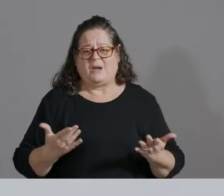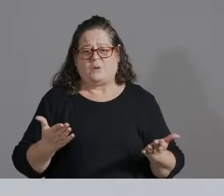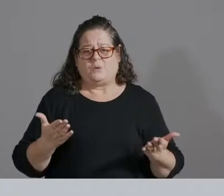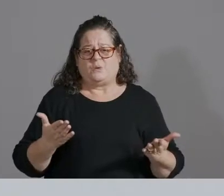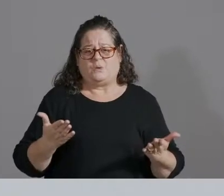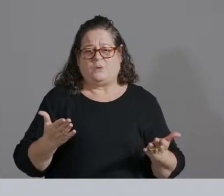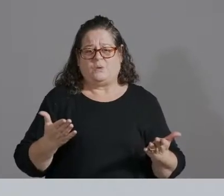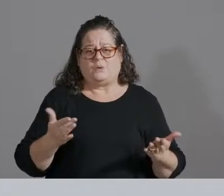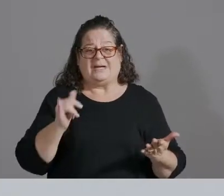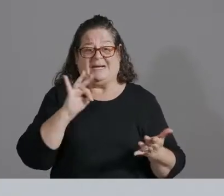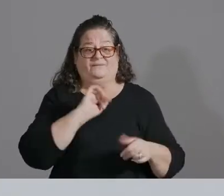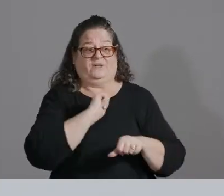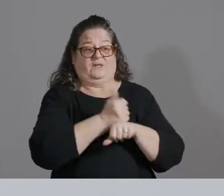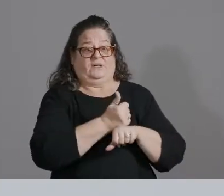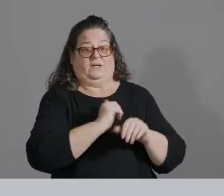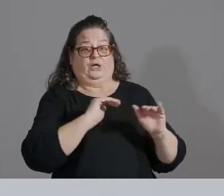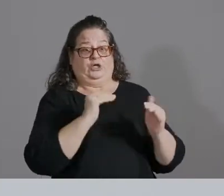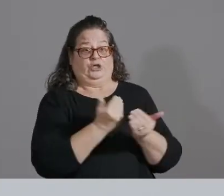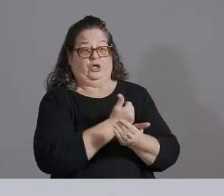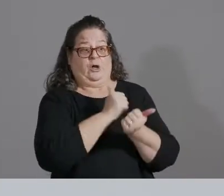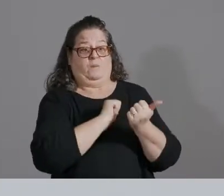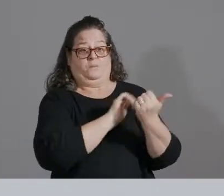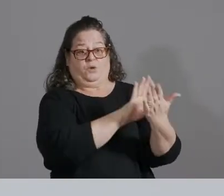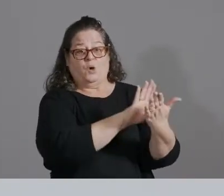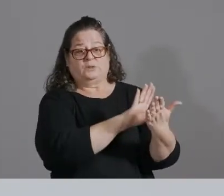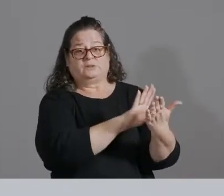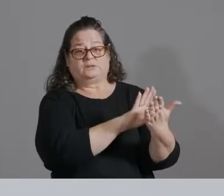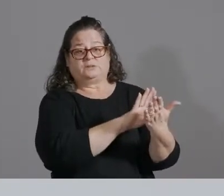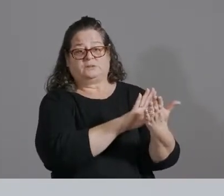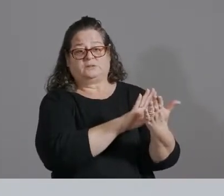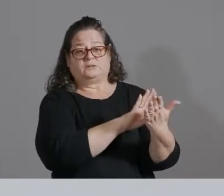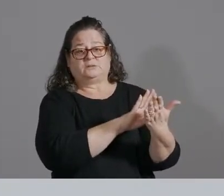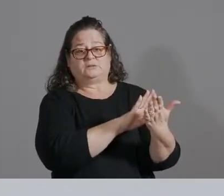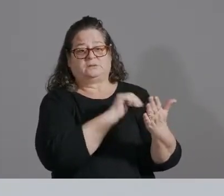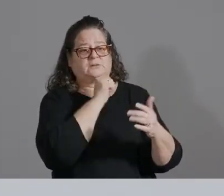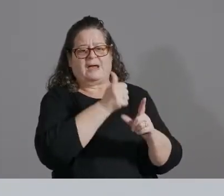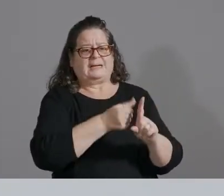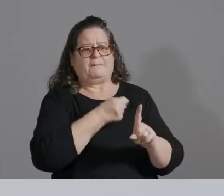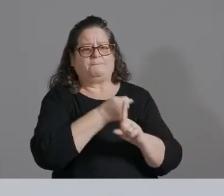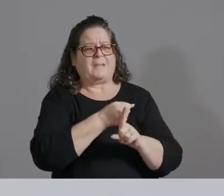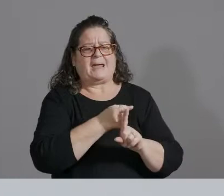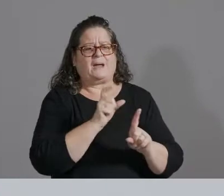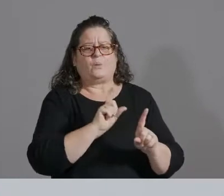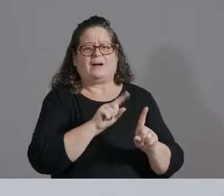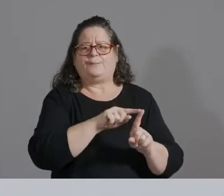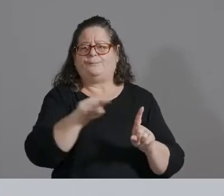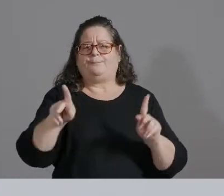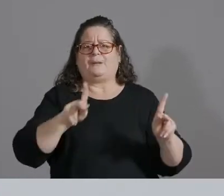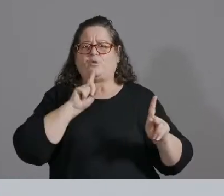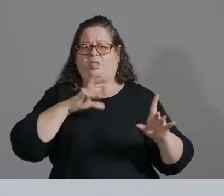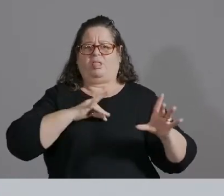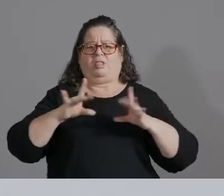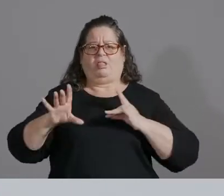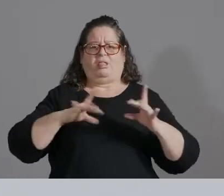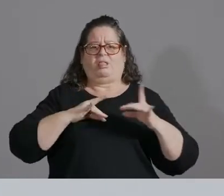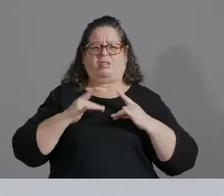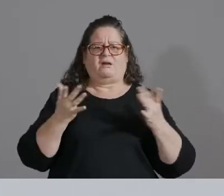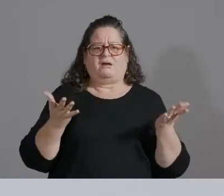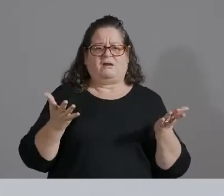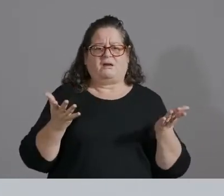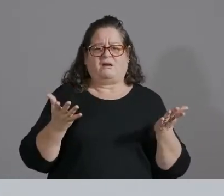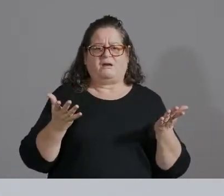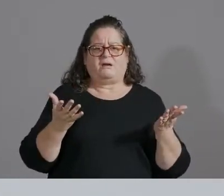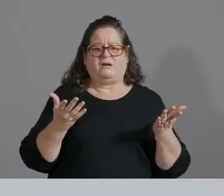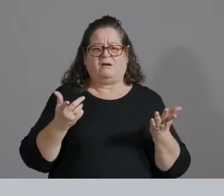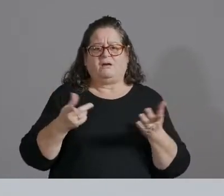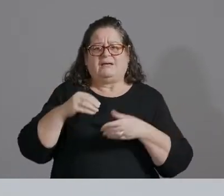where people were being exposed, which is in homes and in those private settings during intimate gatherings. We